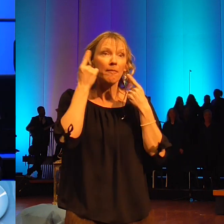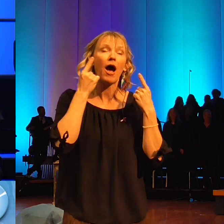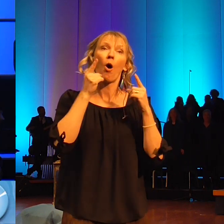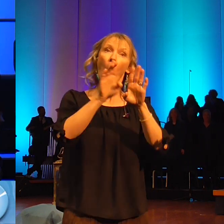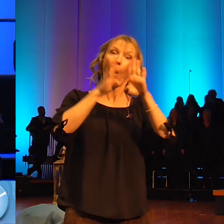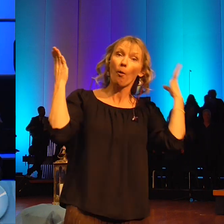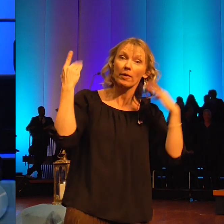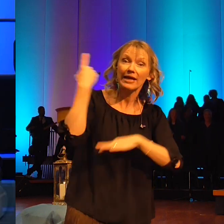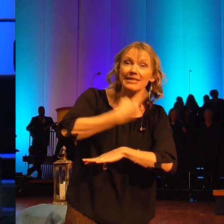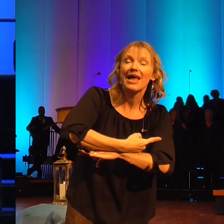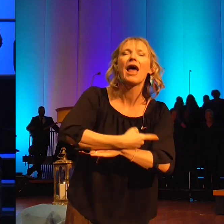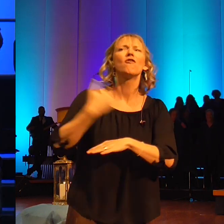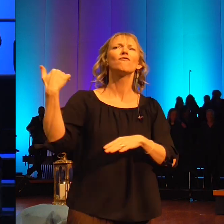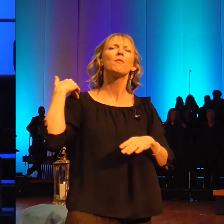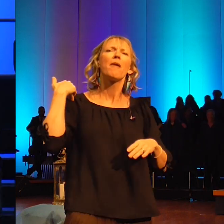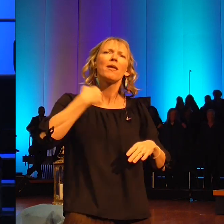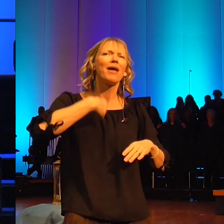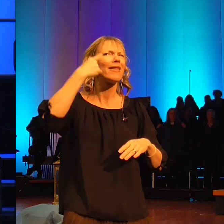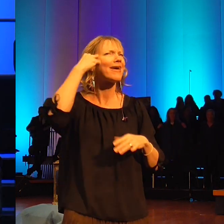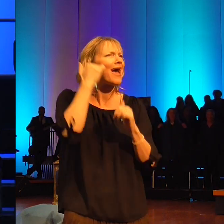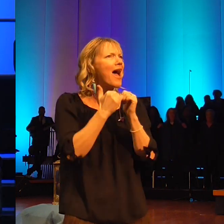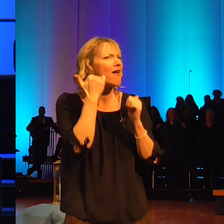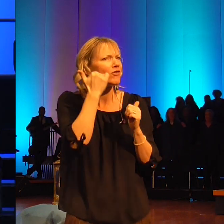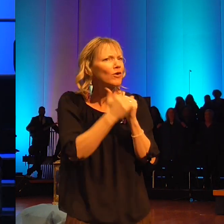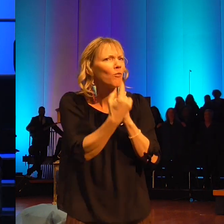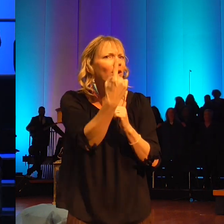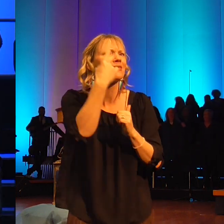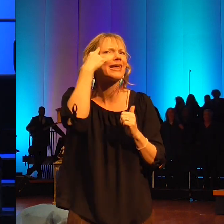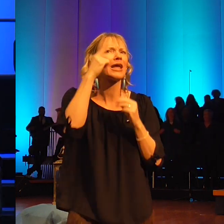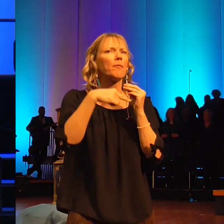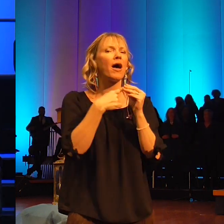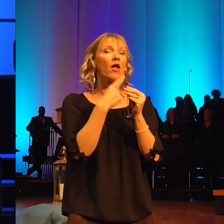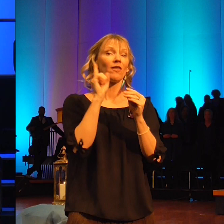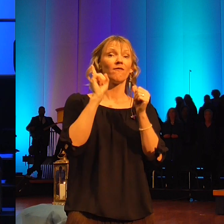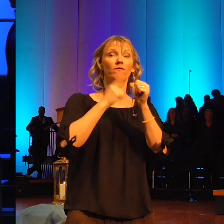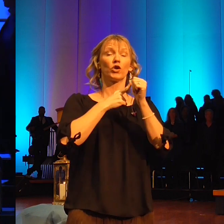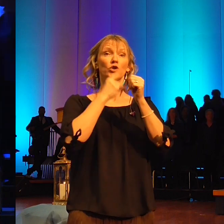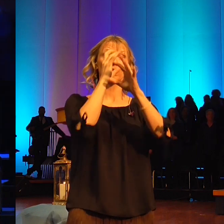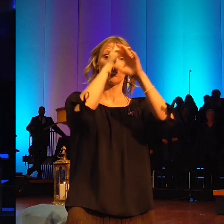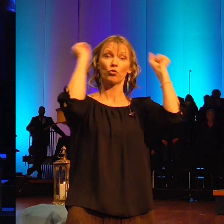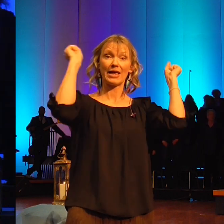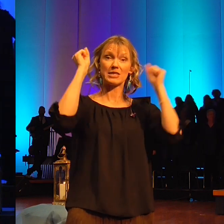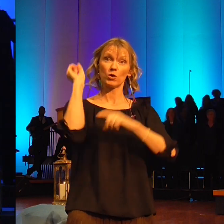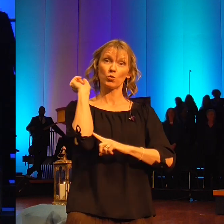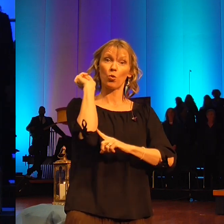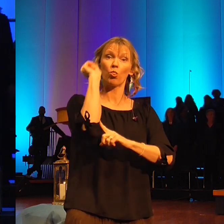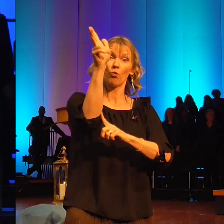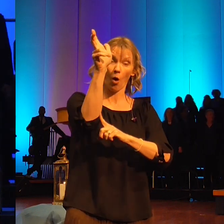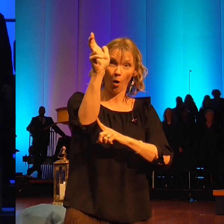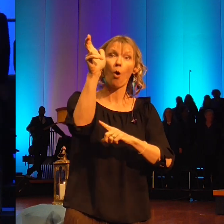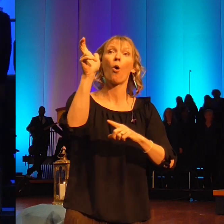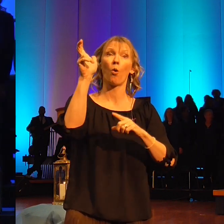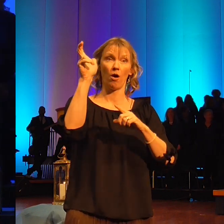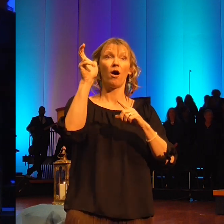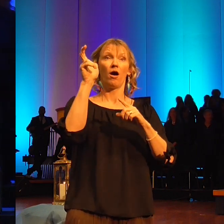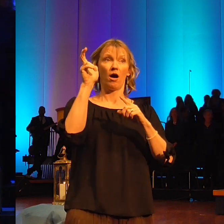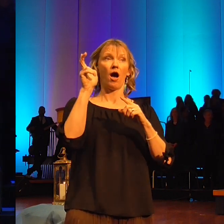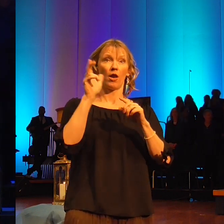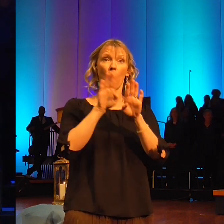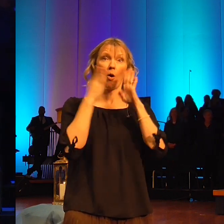And it reminded me, I think everybody's thinking now about the first president to ever throw out a pitch on opening day. Can you just call out the answer?